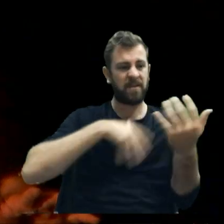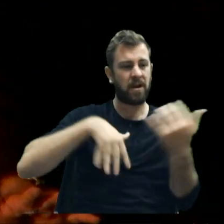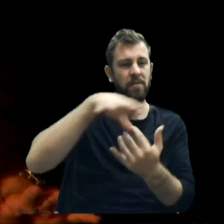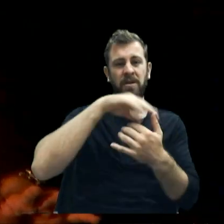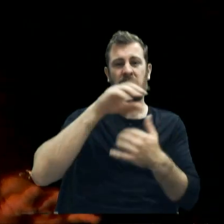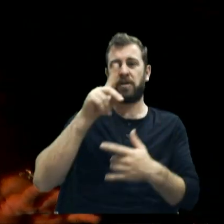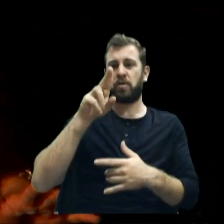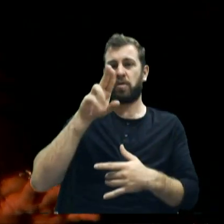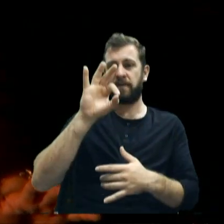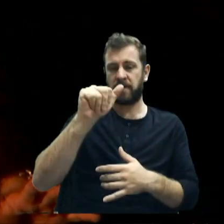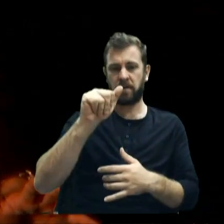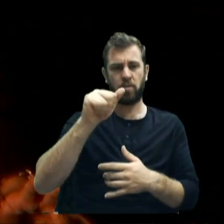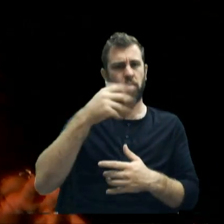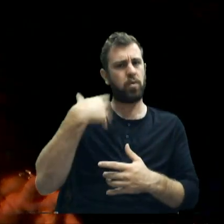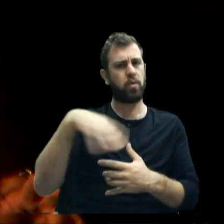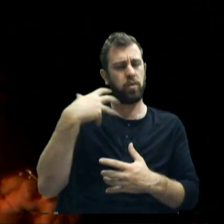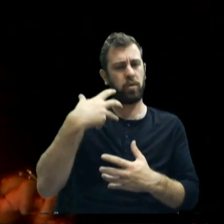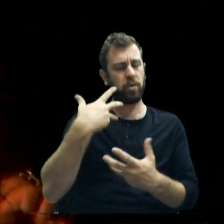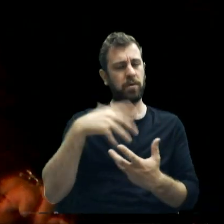very, very tense.